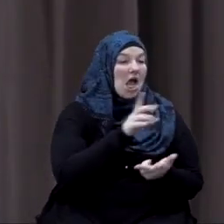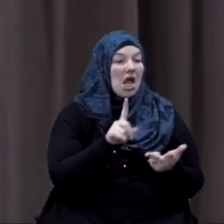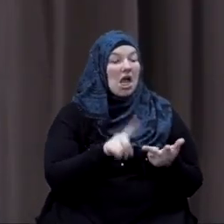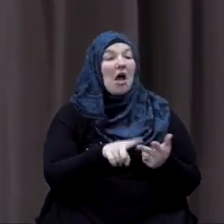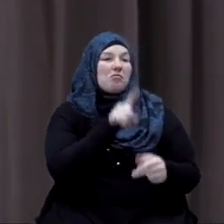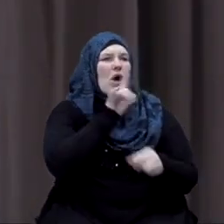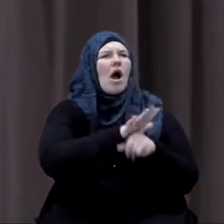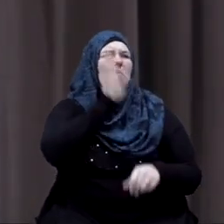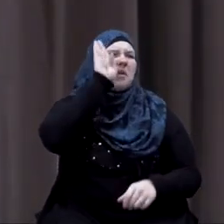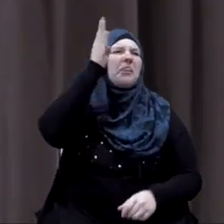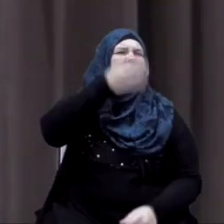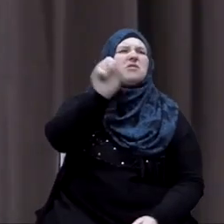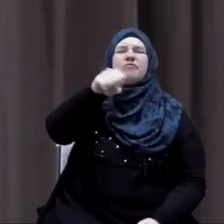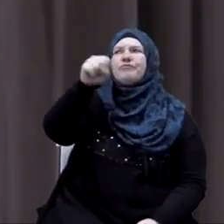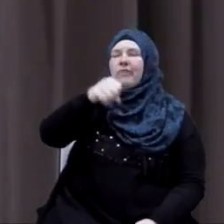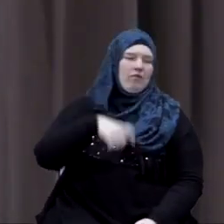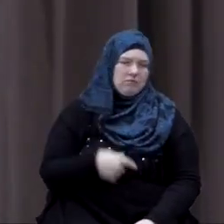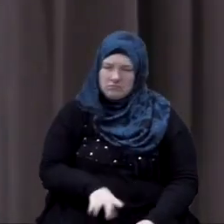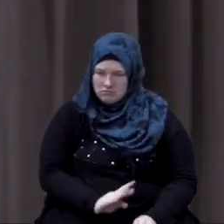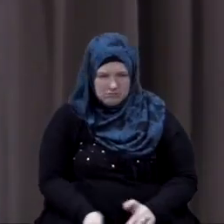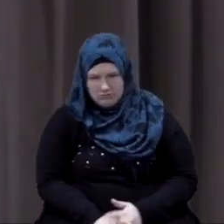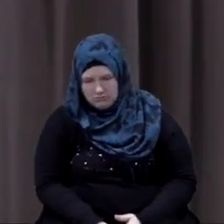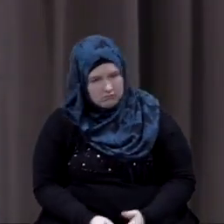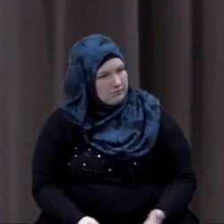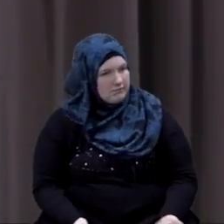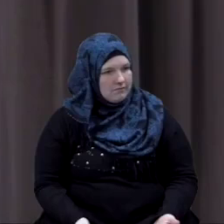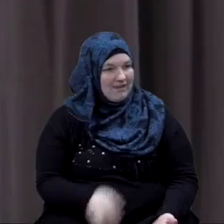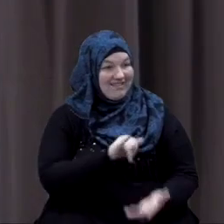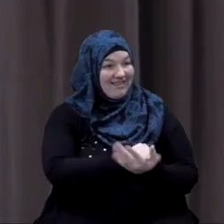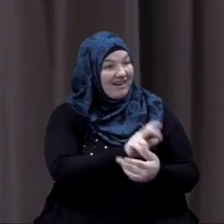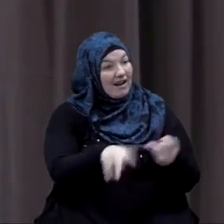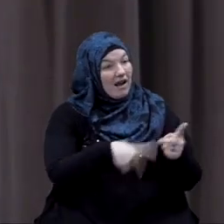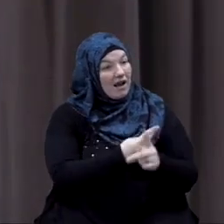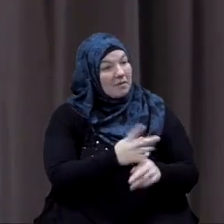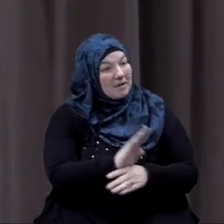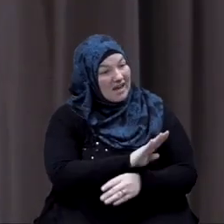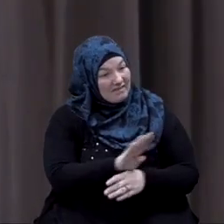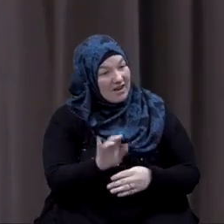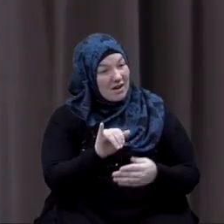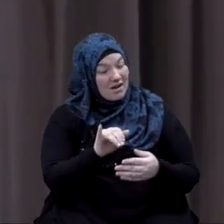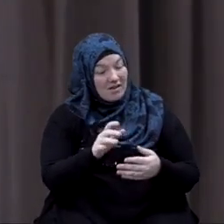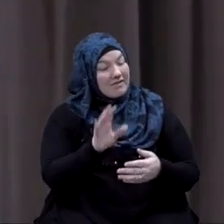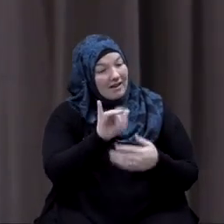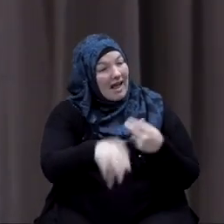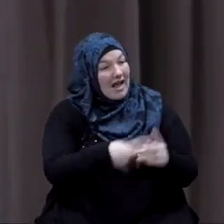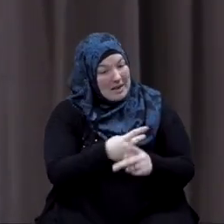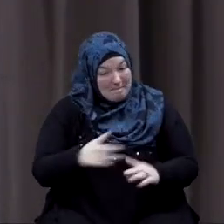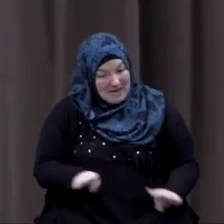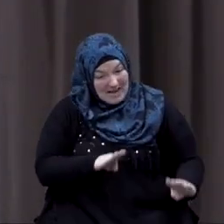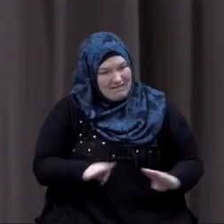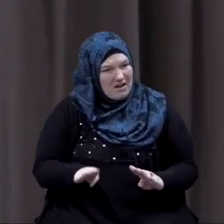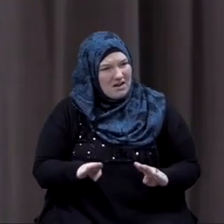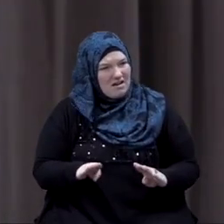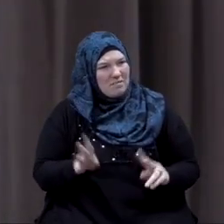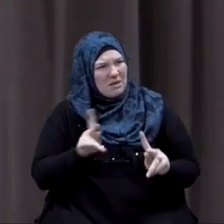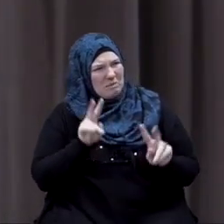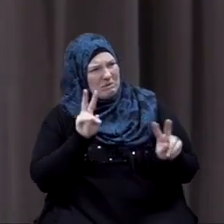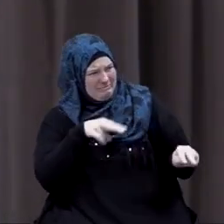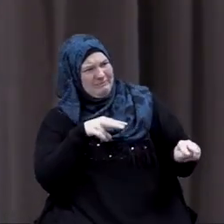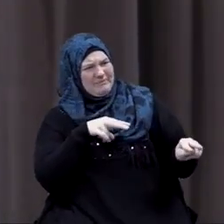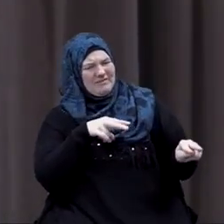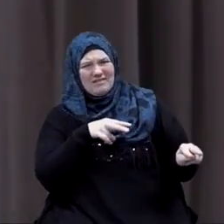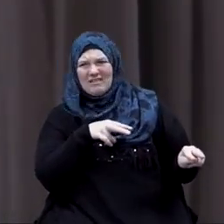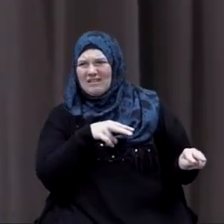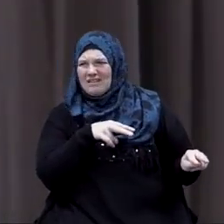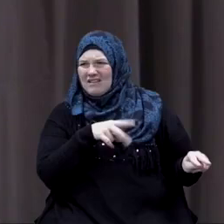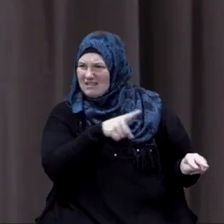on our promises, all of those behaviors make Islam despicable in the eyes